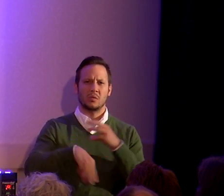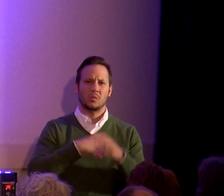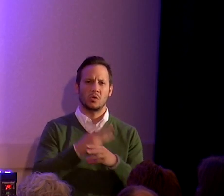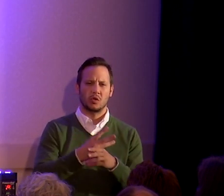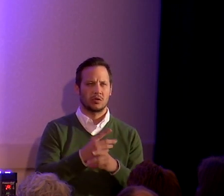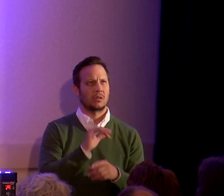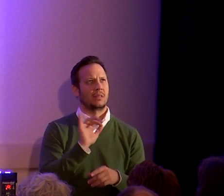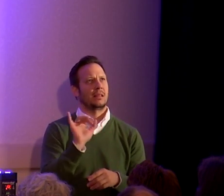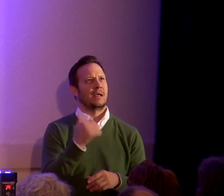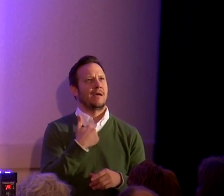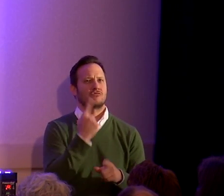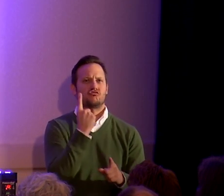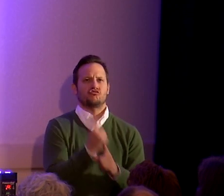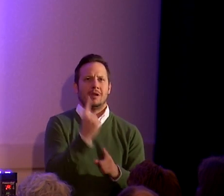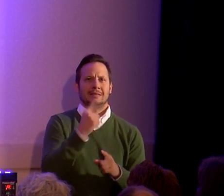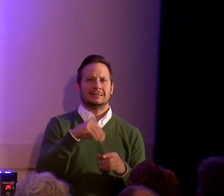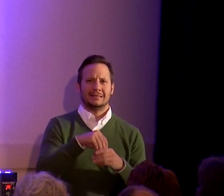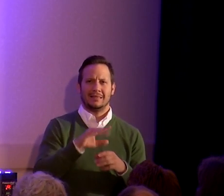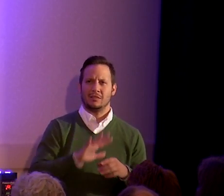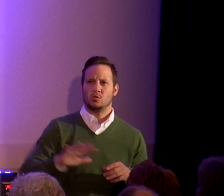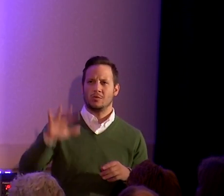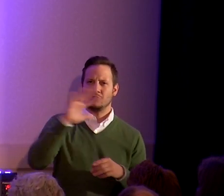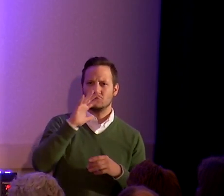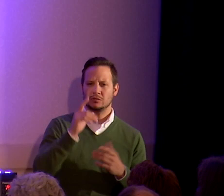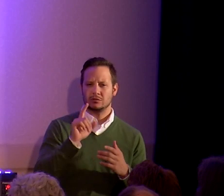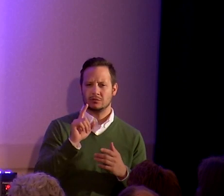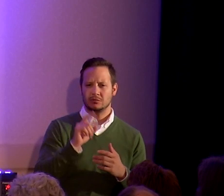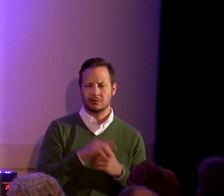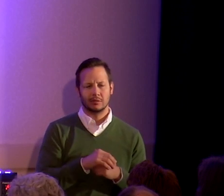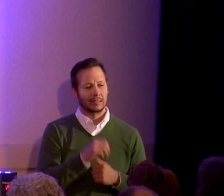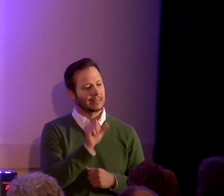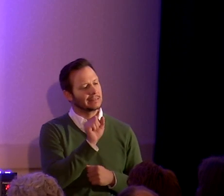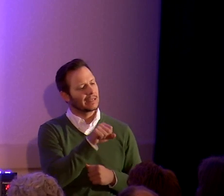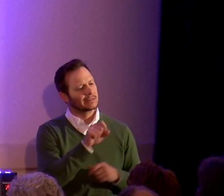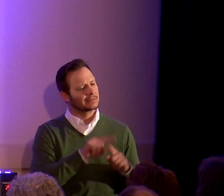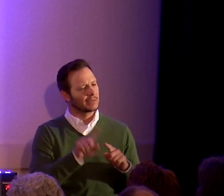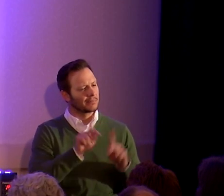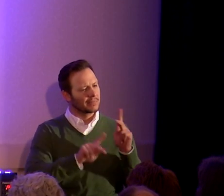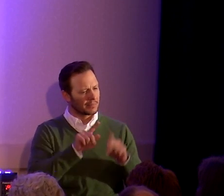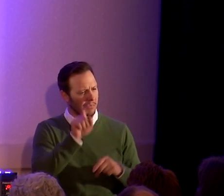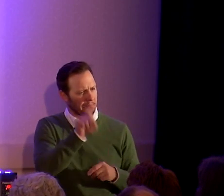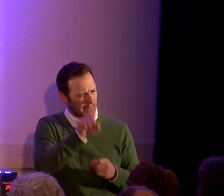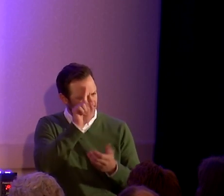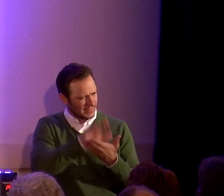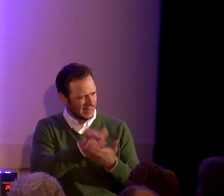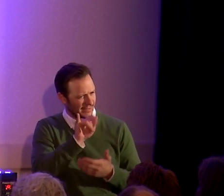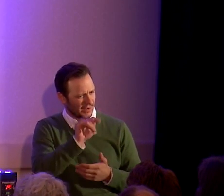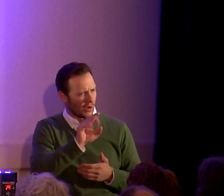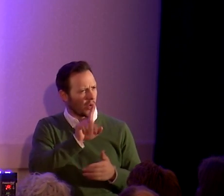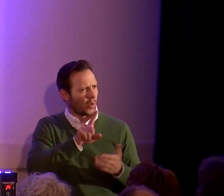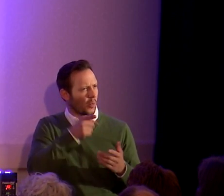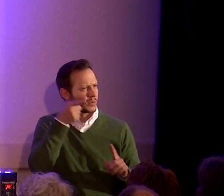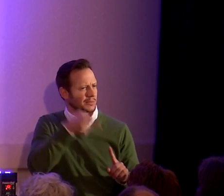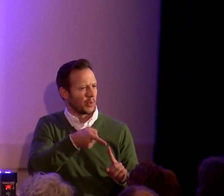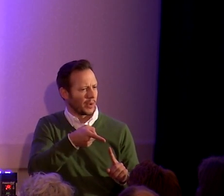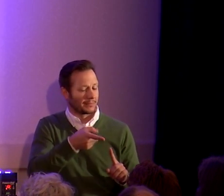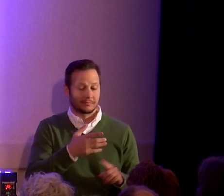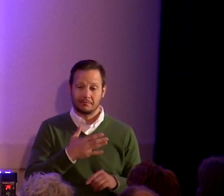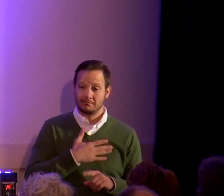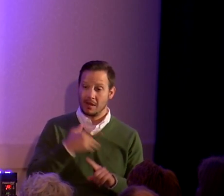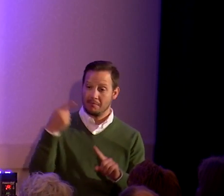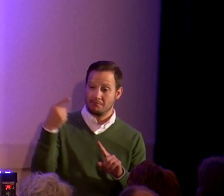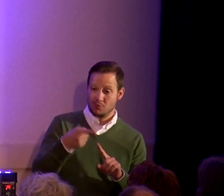rightness in the universe by which it may be judged. Yes, but people have got to believe that, or what's the point? My